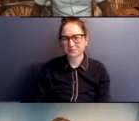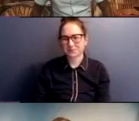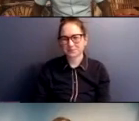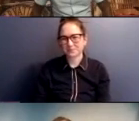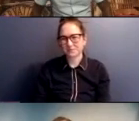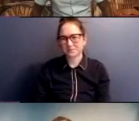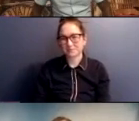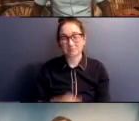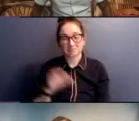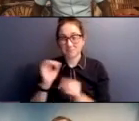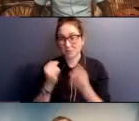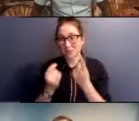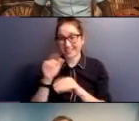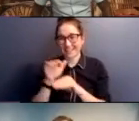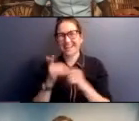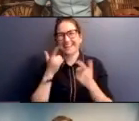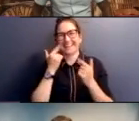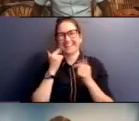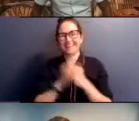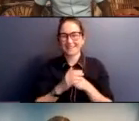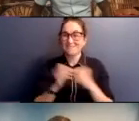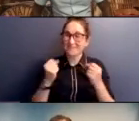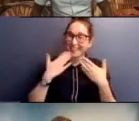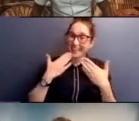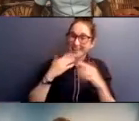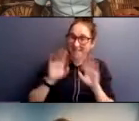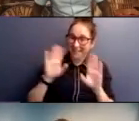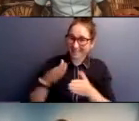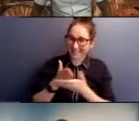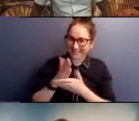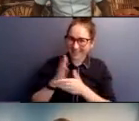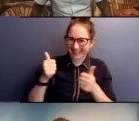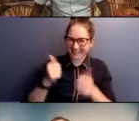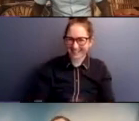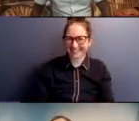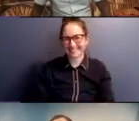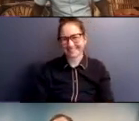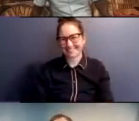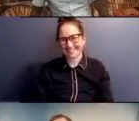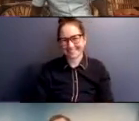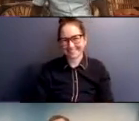Not a lot of questions tonight, a lot of thank yous, but that's all right.